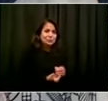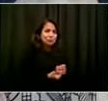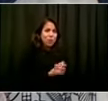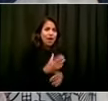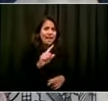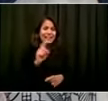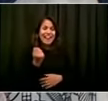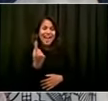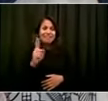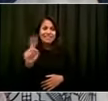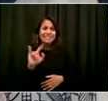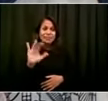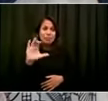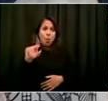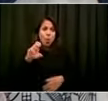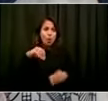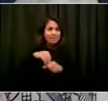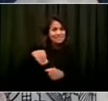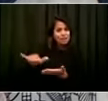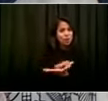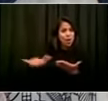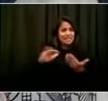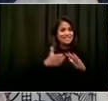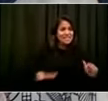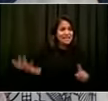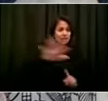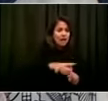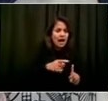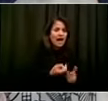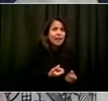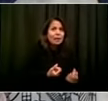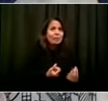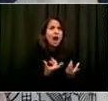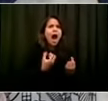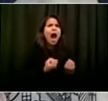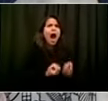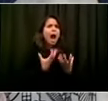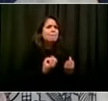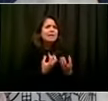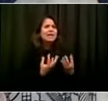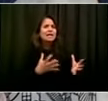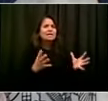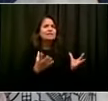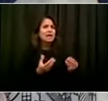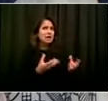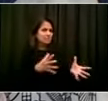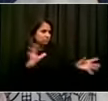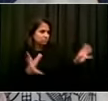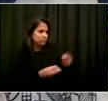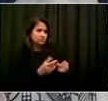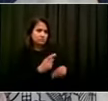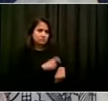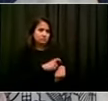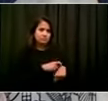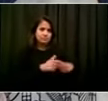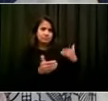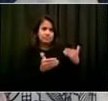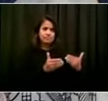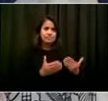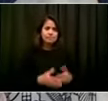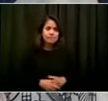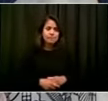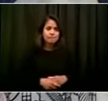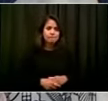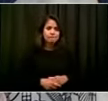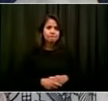considering closing schools and businesses? Yeah, Jeff, I appreciate the questions. First of all, I'm just going to pull out some charts here, but first of